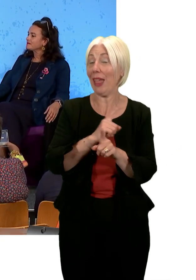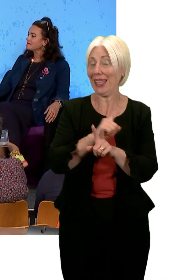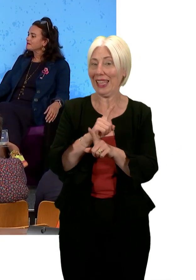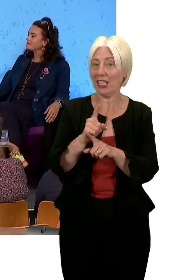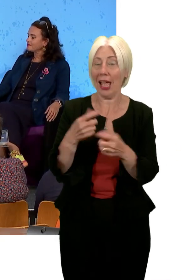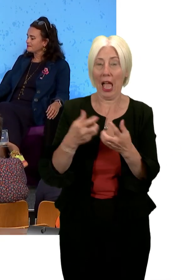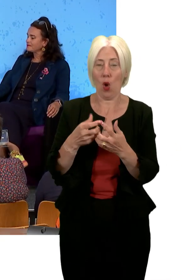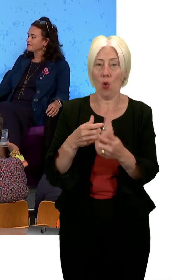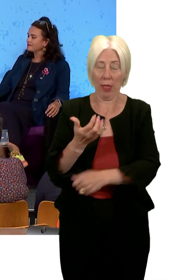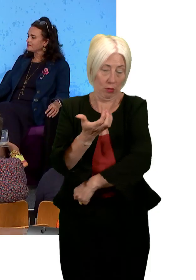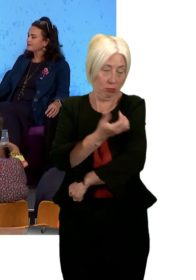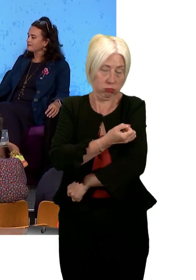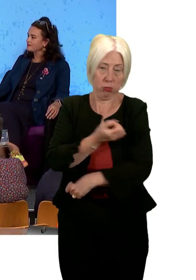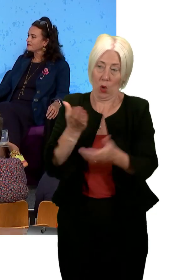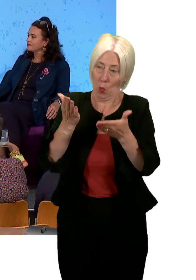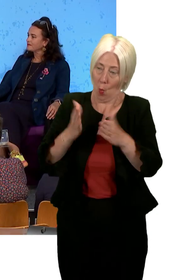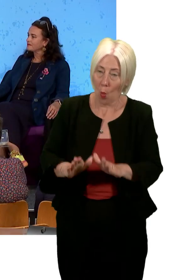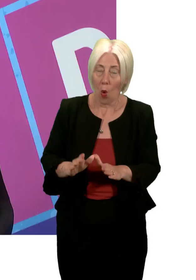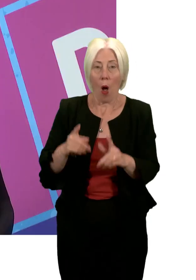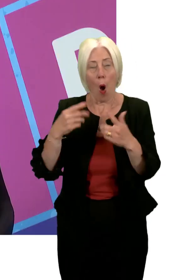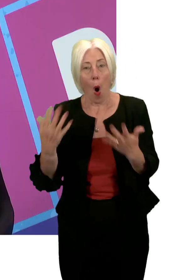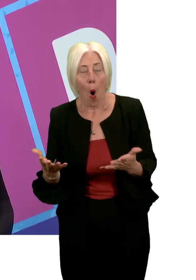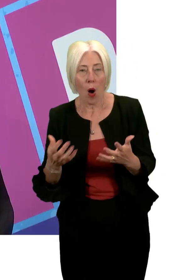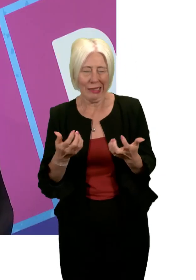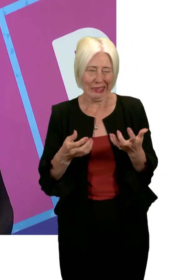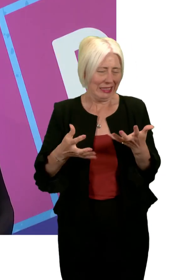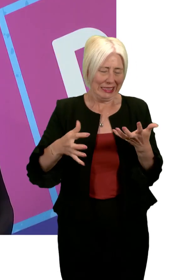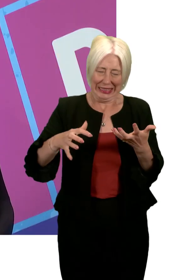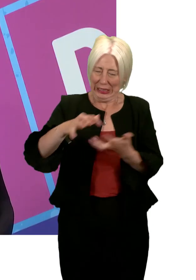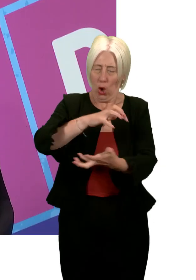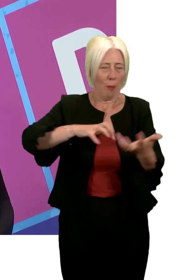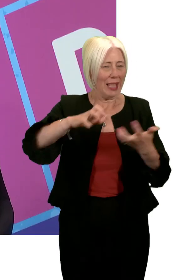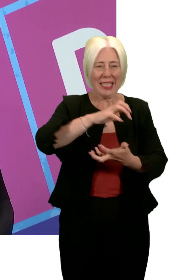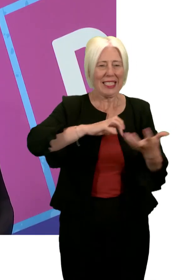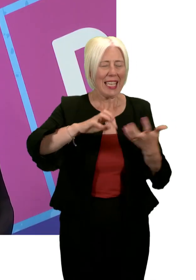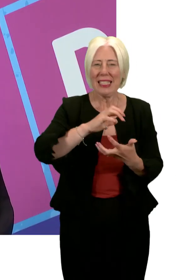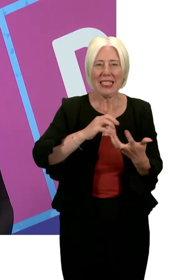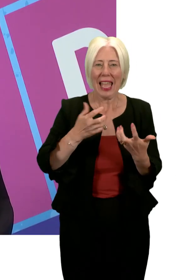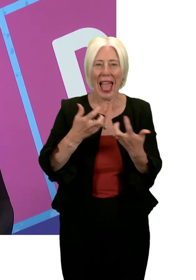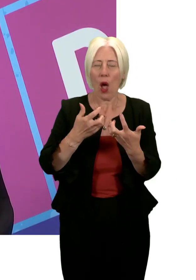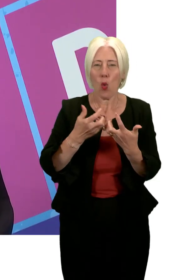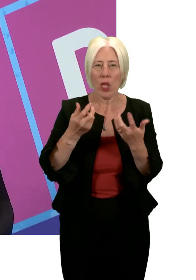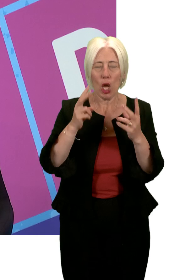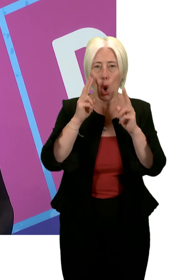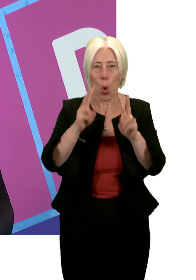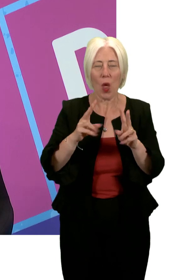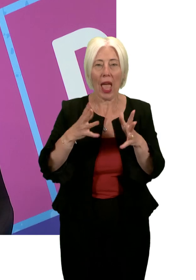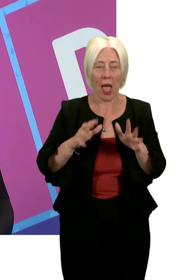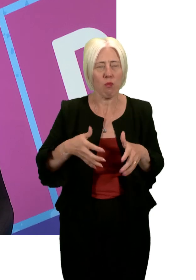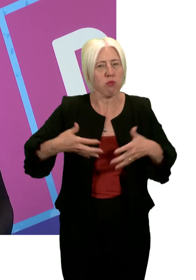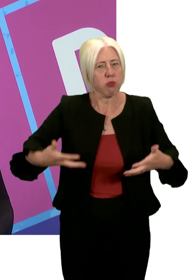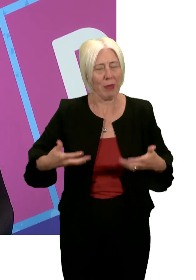weight loss drugs and balancing all the complexities of how we help address obesity in